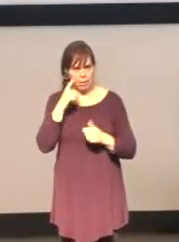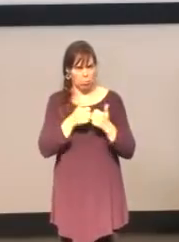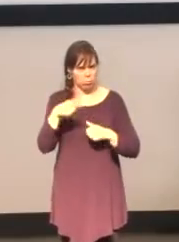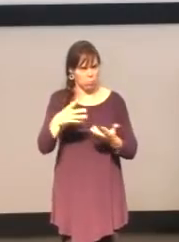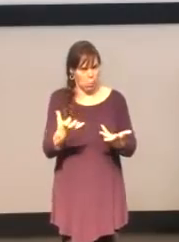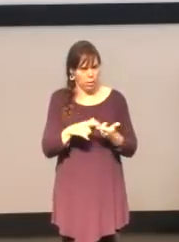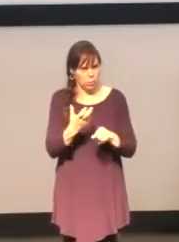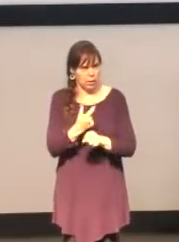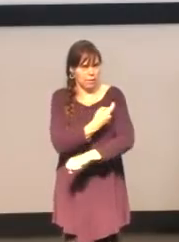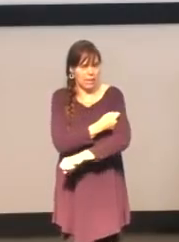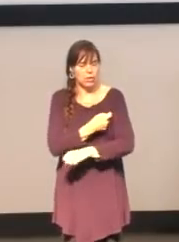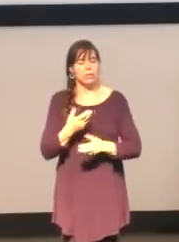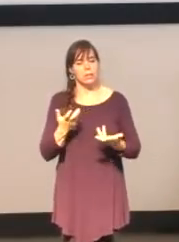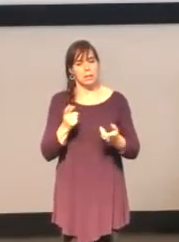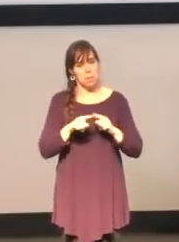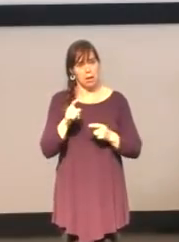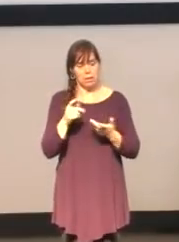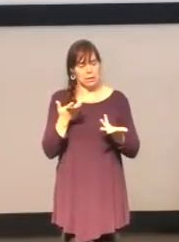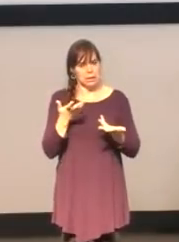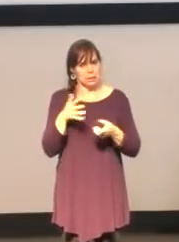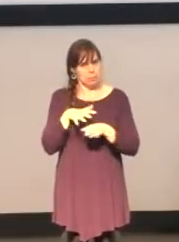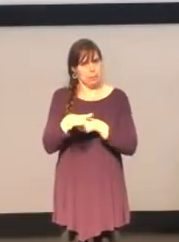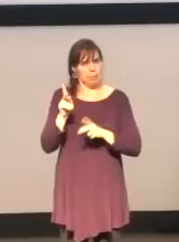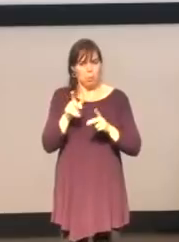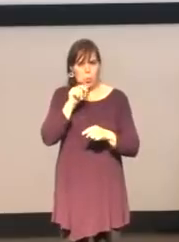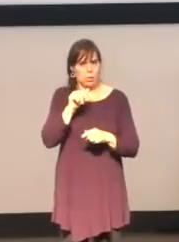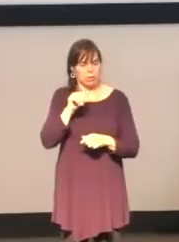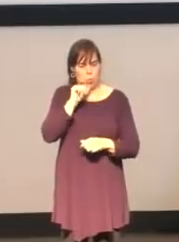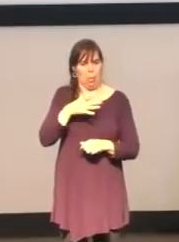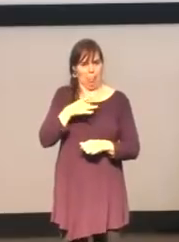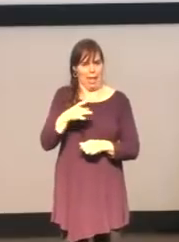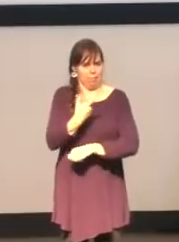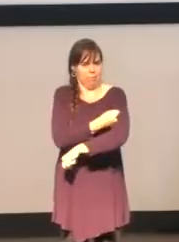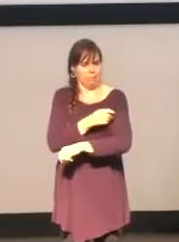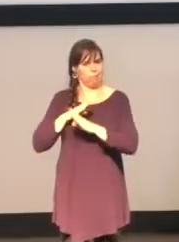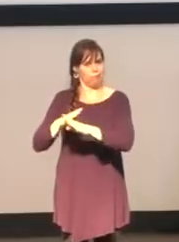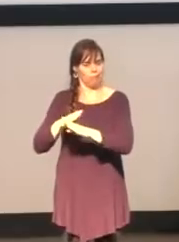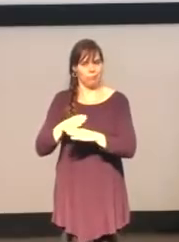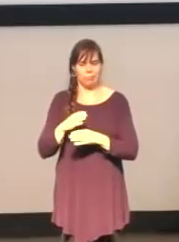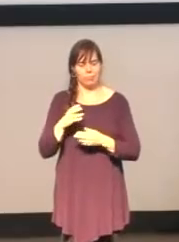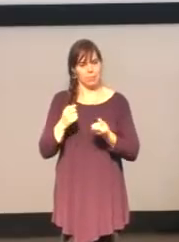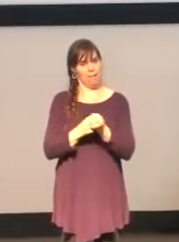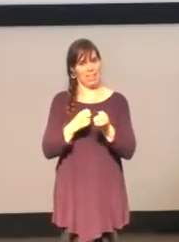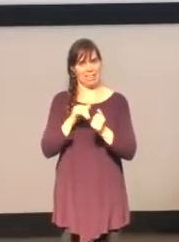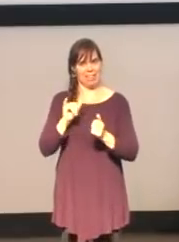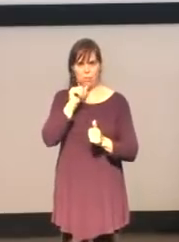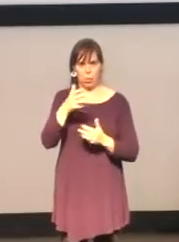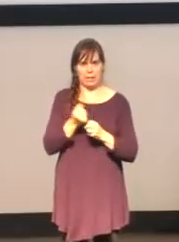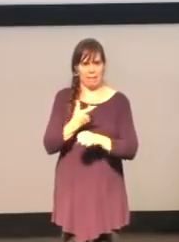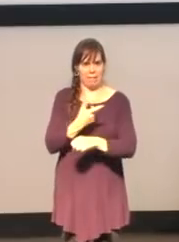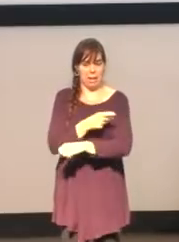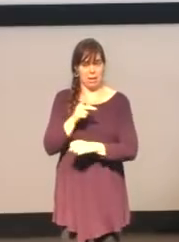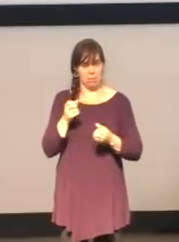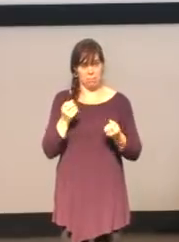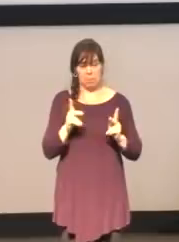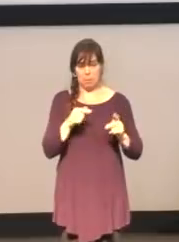though there are plenty of vaccine, advocates across the country who said they won't.